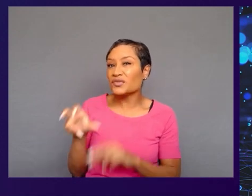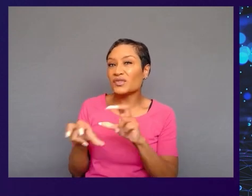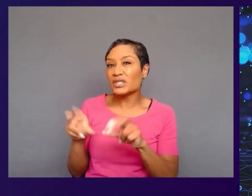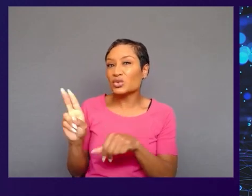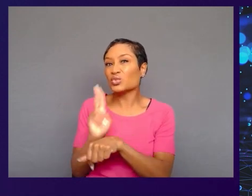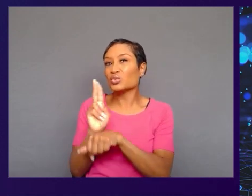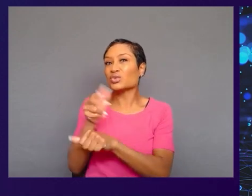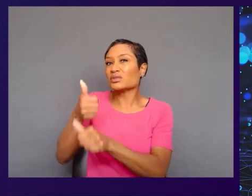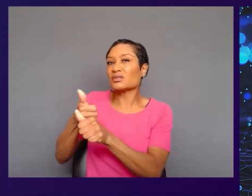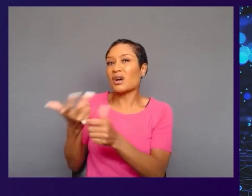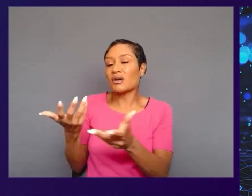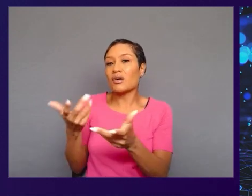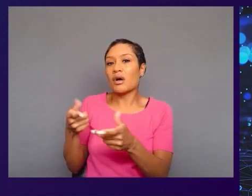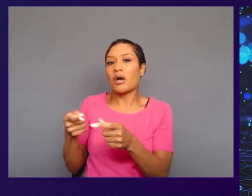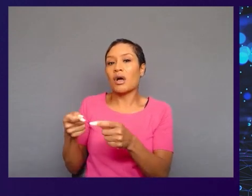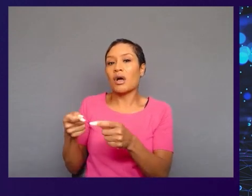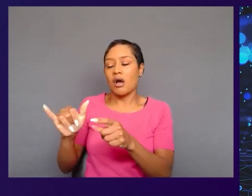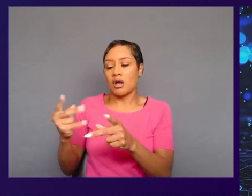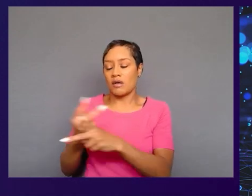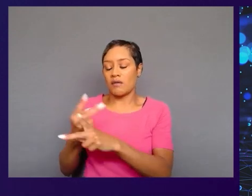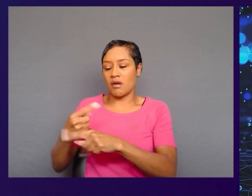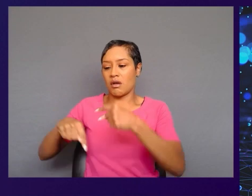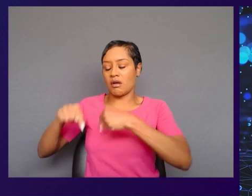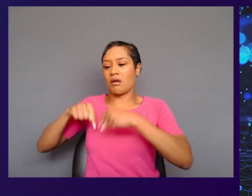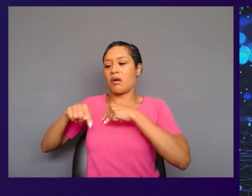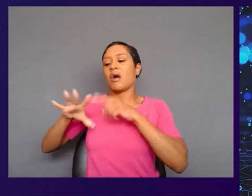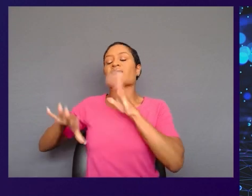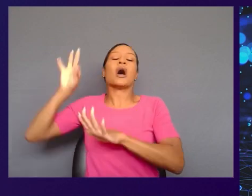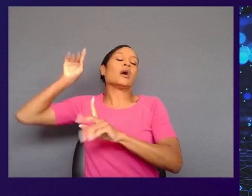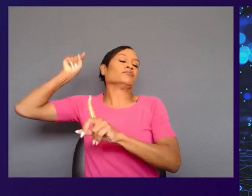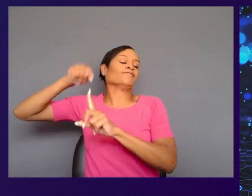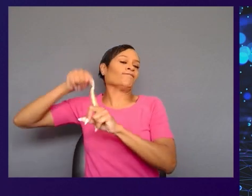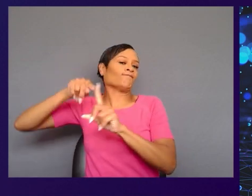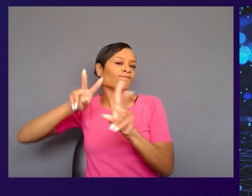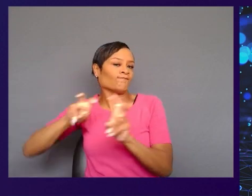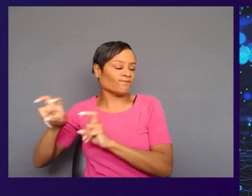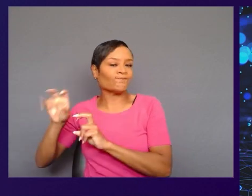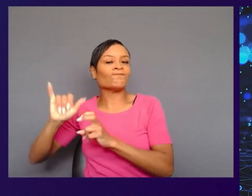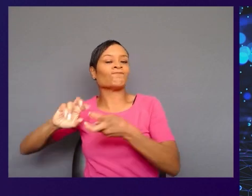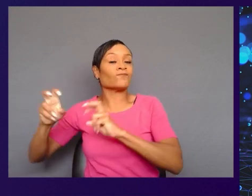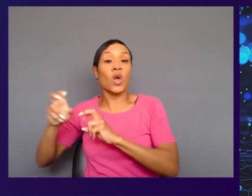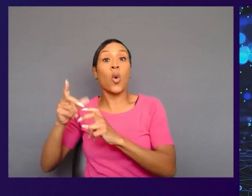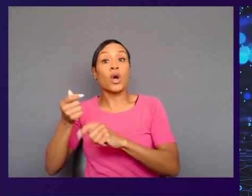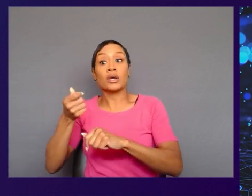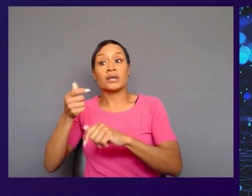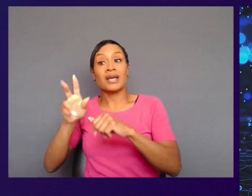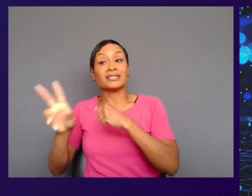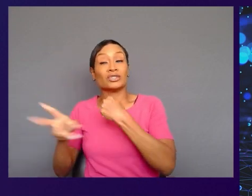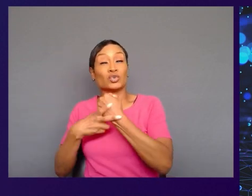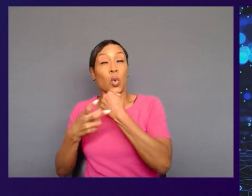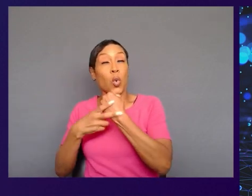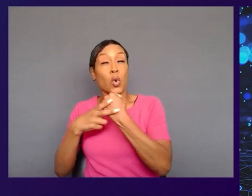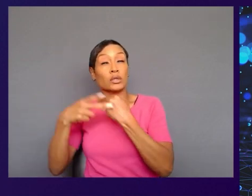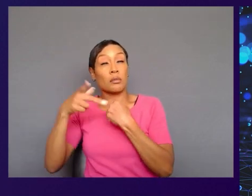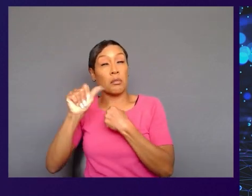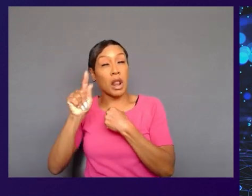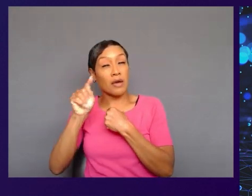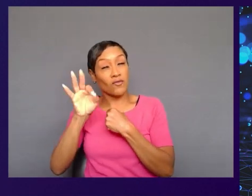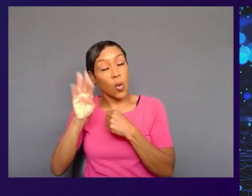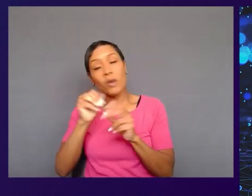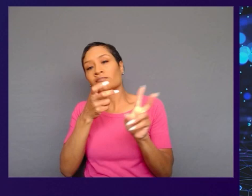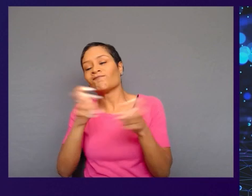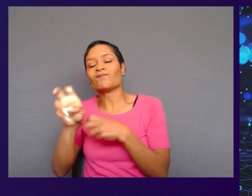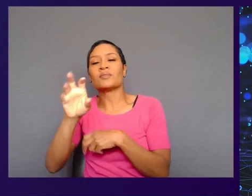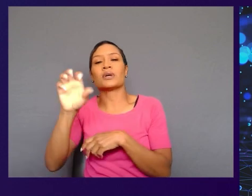So this made them work backwards to find these two issues. And what they did was they changed their underlying storage platform to FSx for